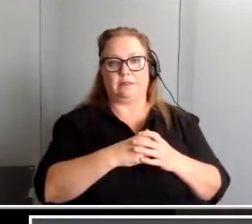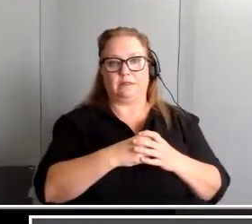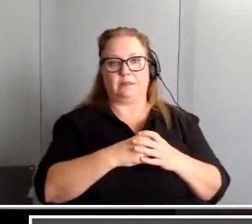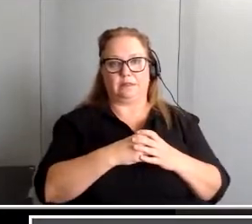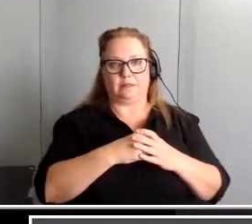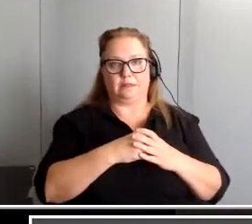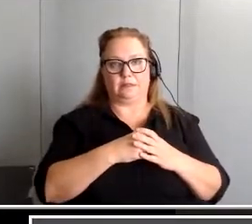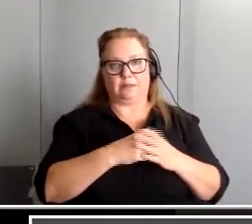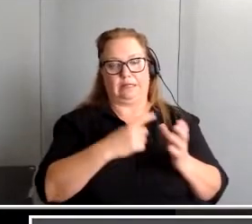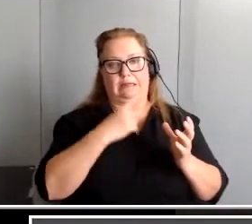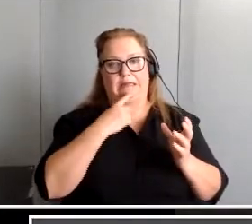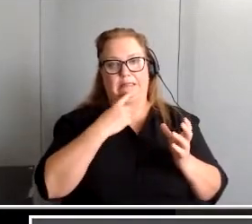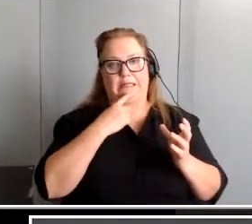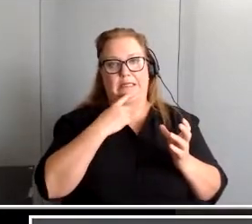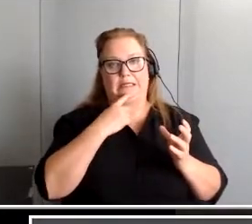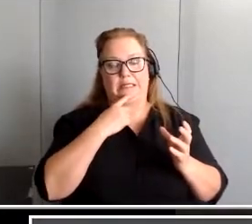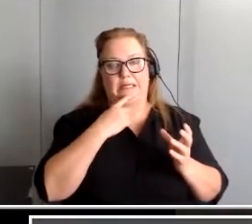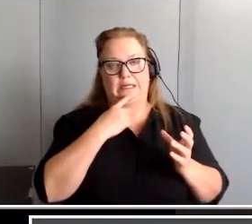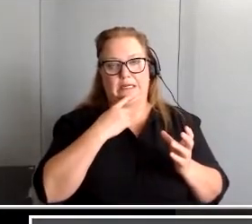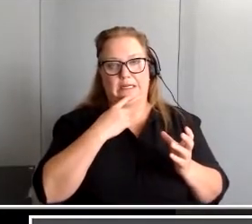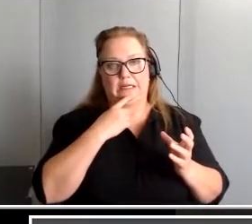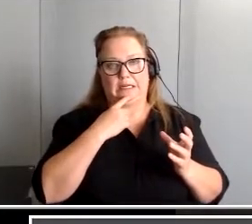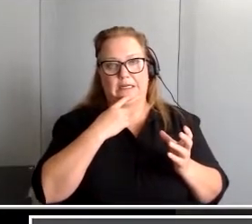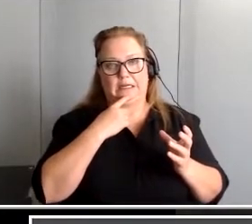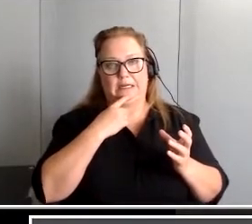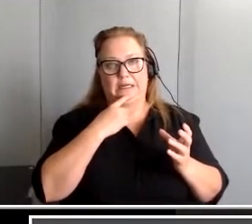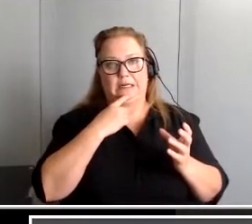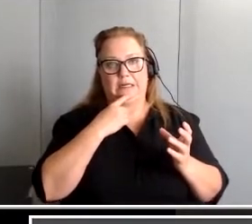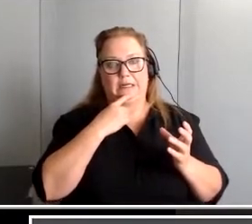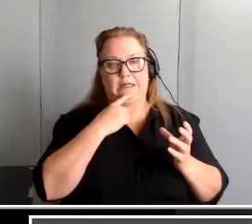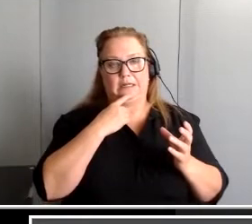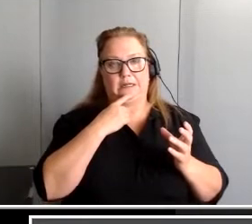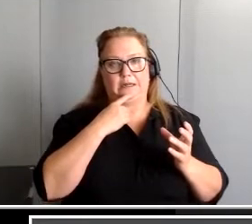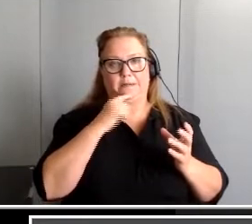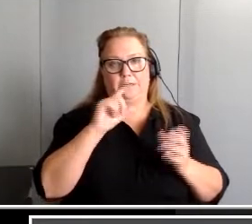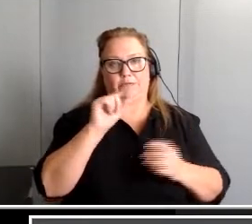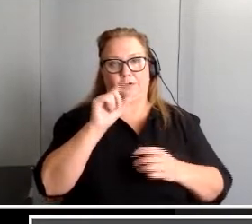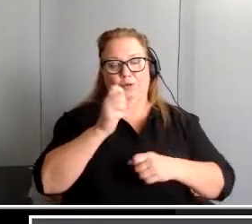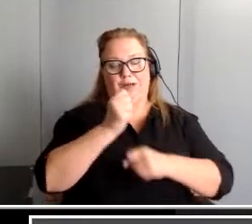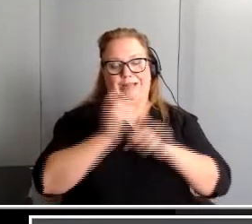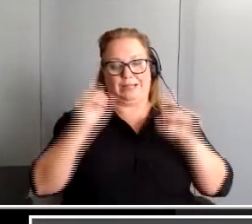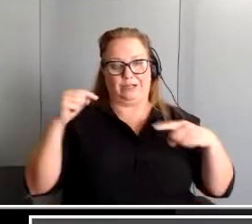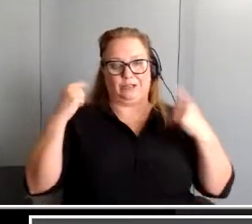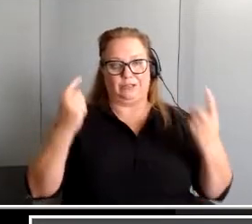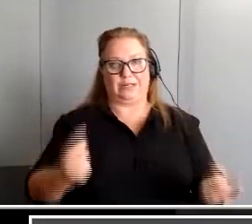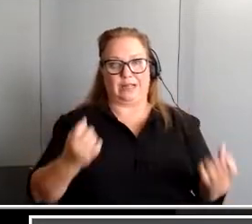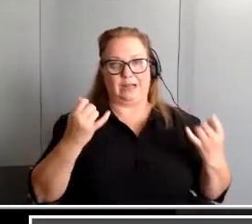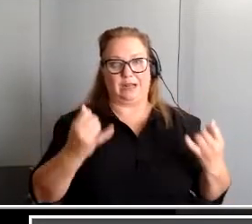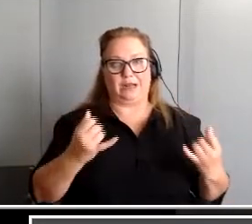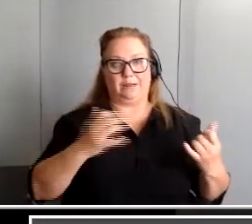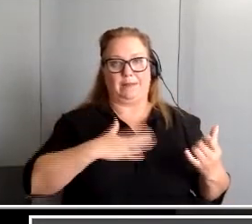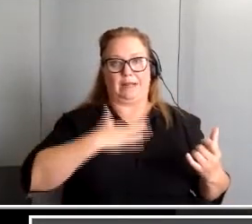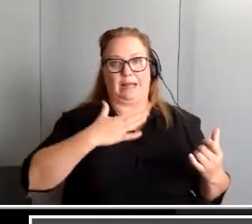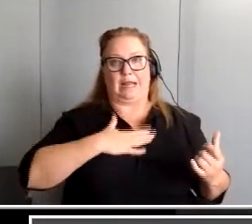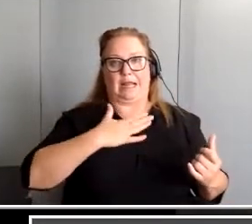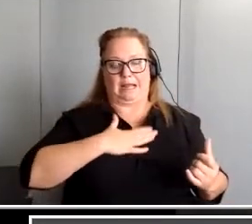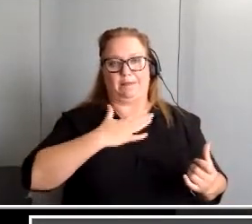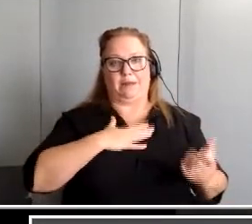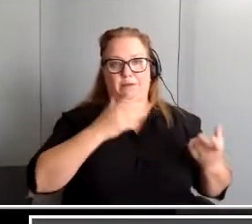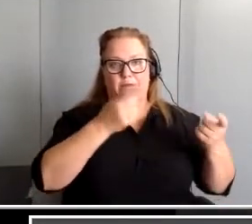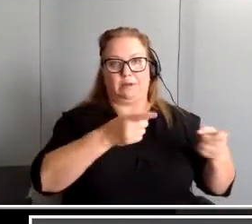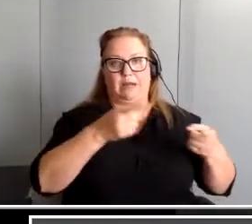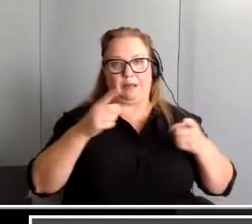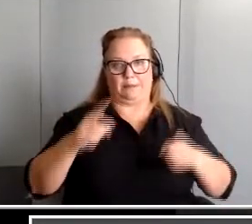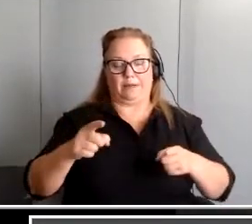it's like I say, I've been free from it for over 20 years now, and I've been very happy with what I had,